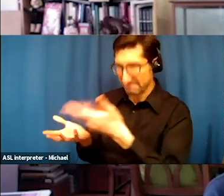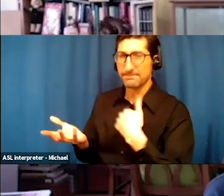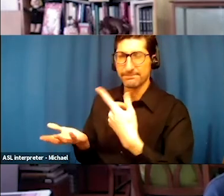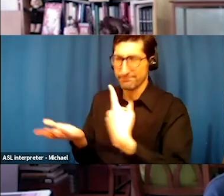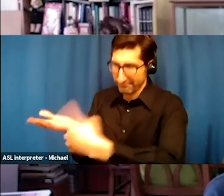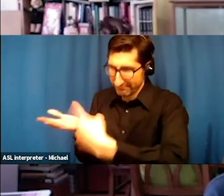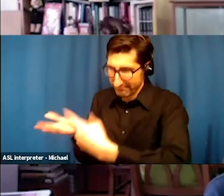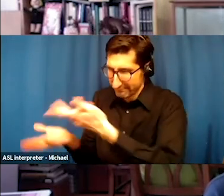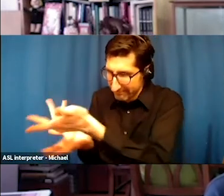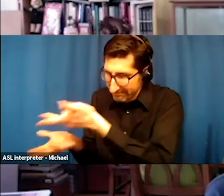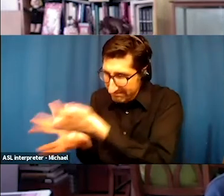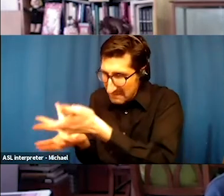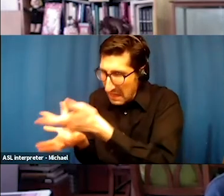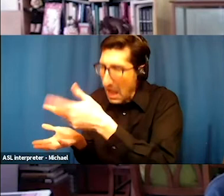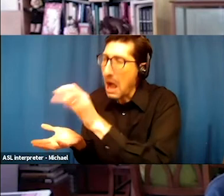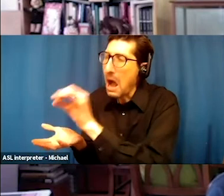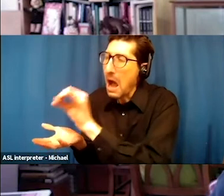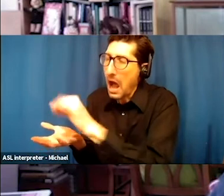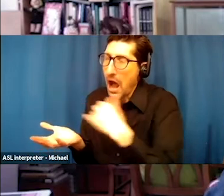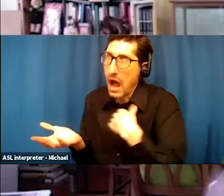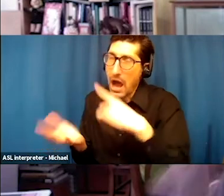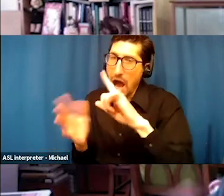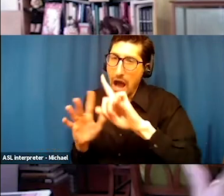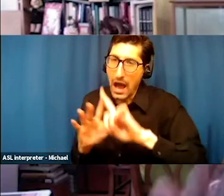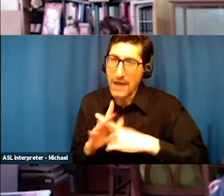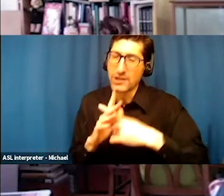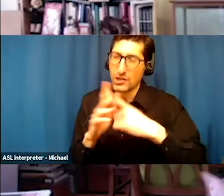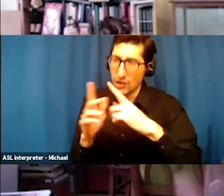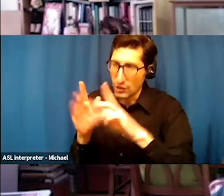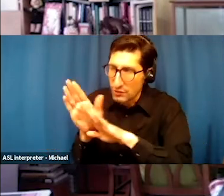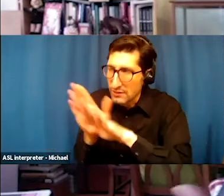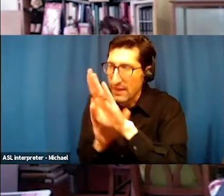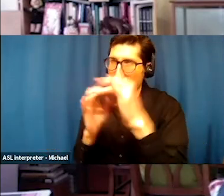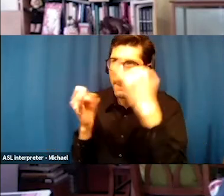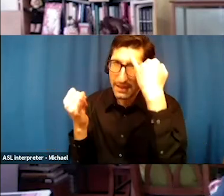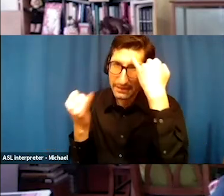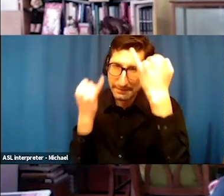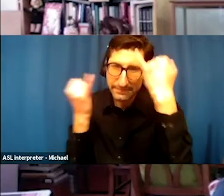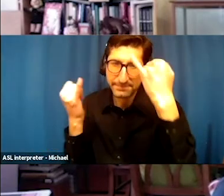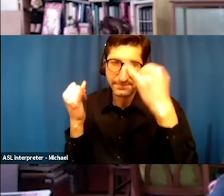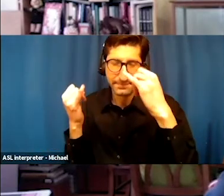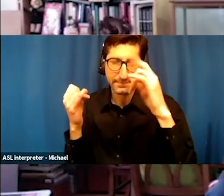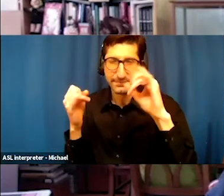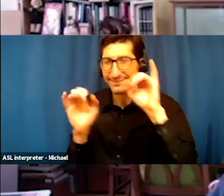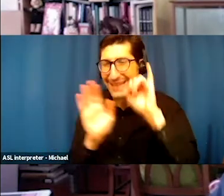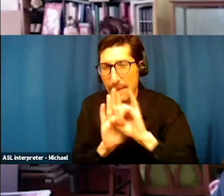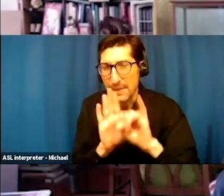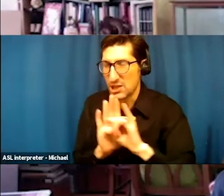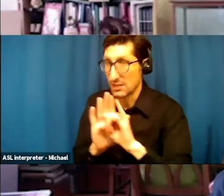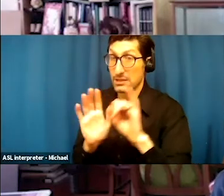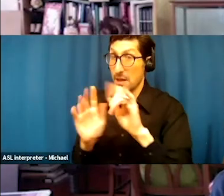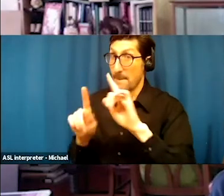and starting to build images with a lot of back and forth, a lot of checking in about, um,